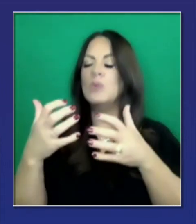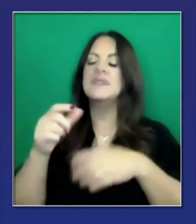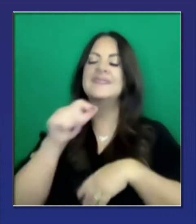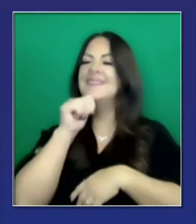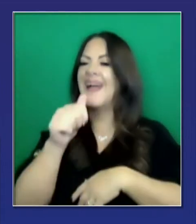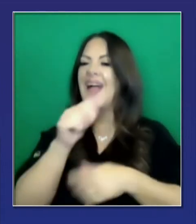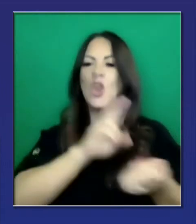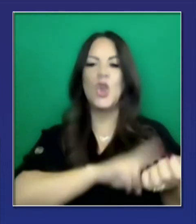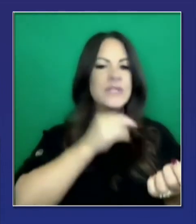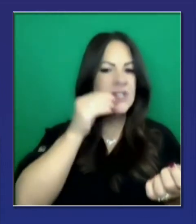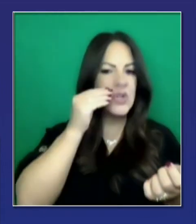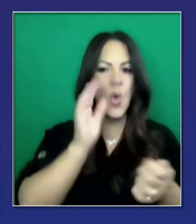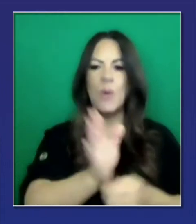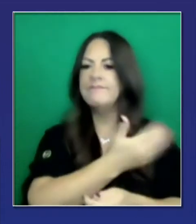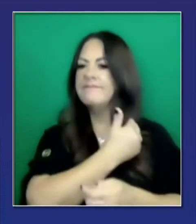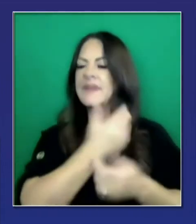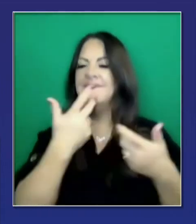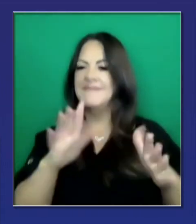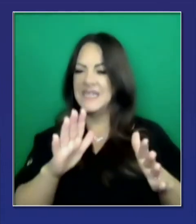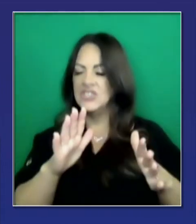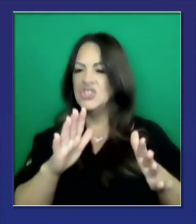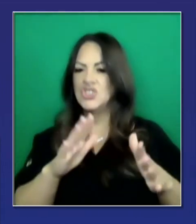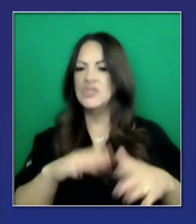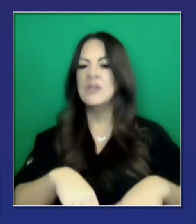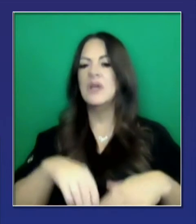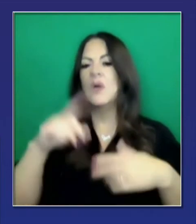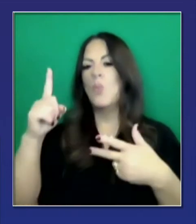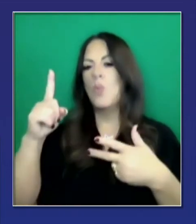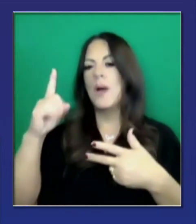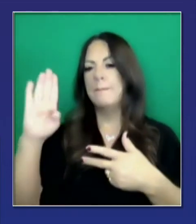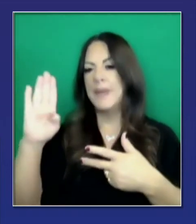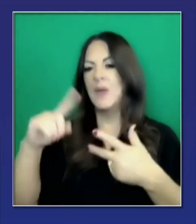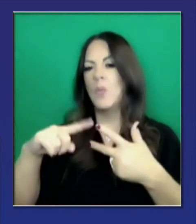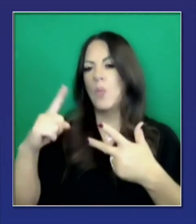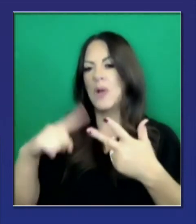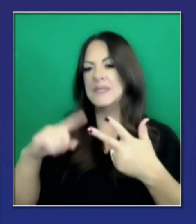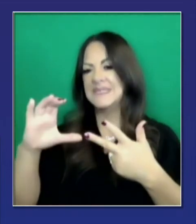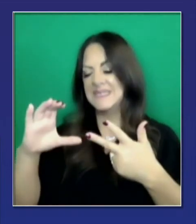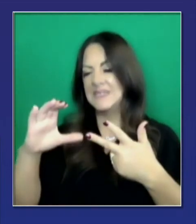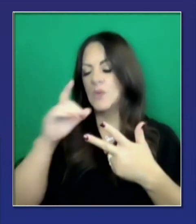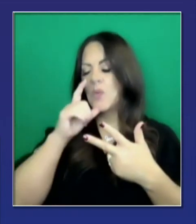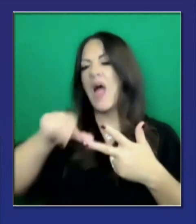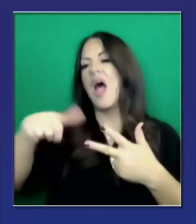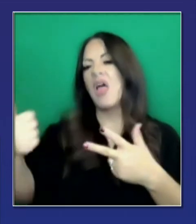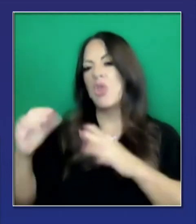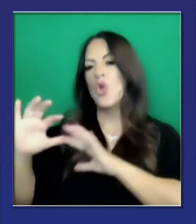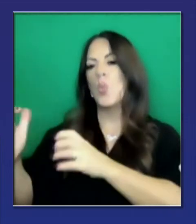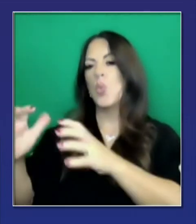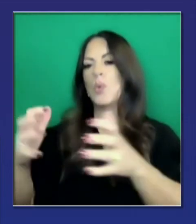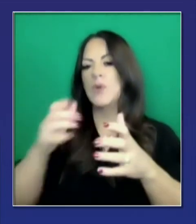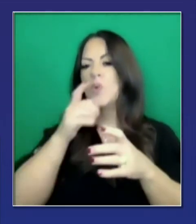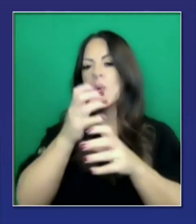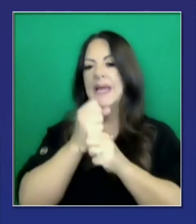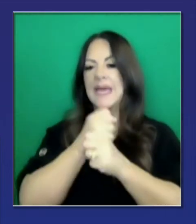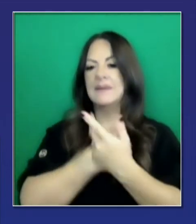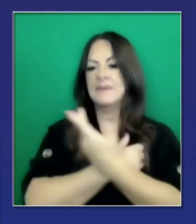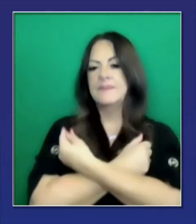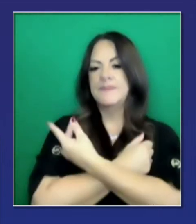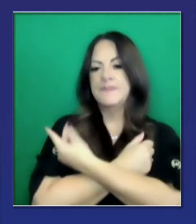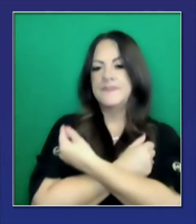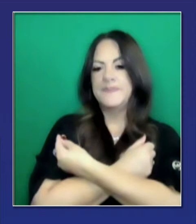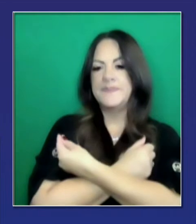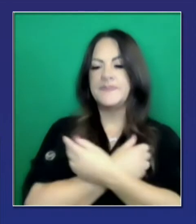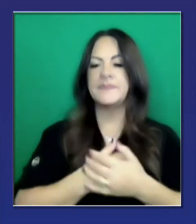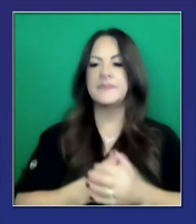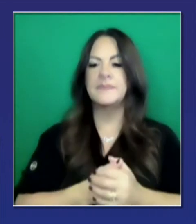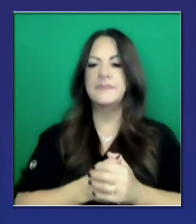and the like. So that's Plan 1B and Plan 1C. Last week, there was a very public forum, and I'll remind